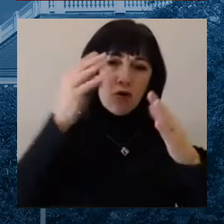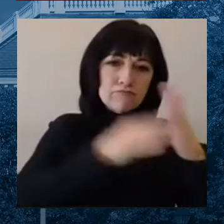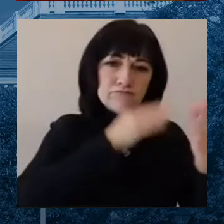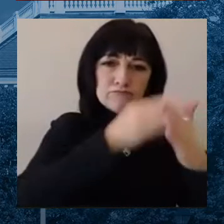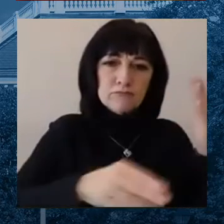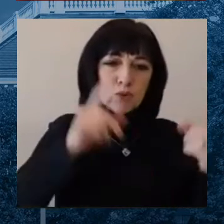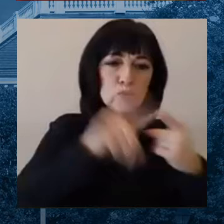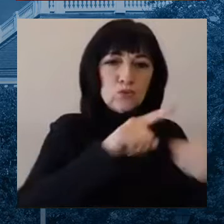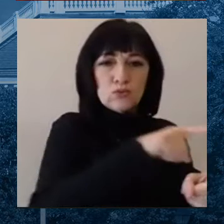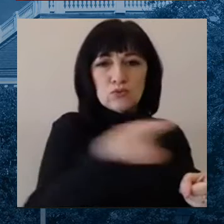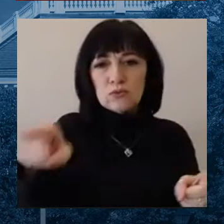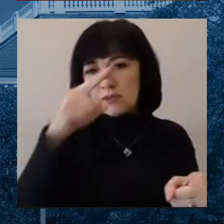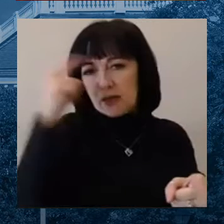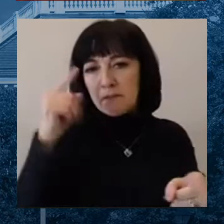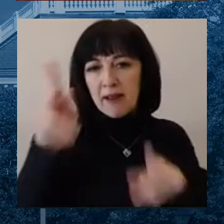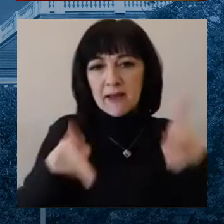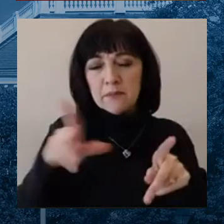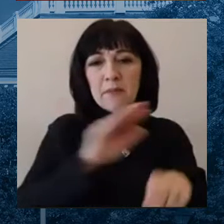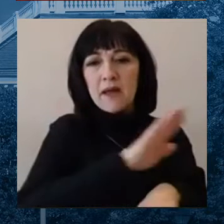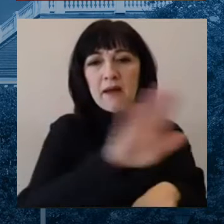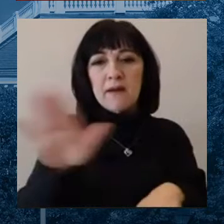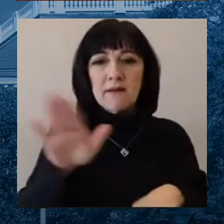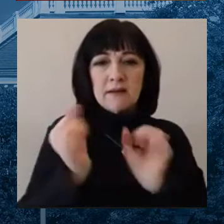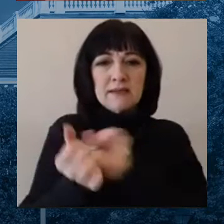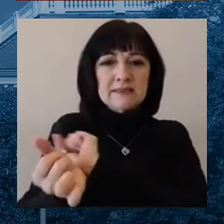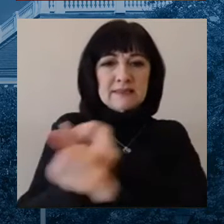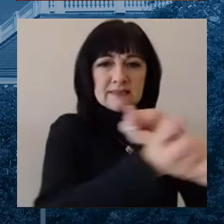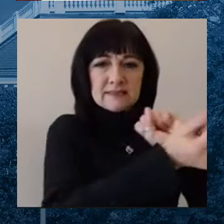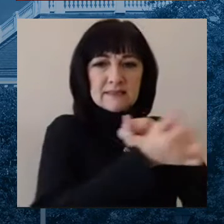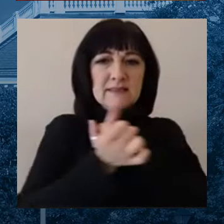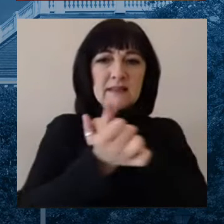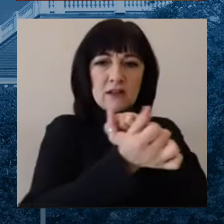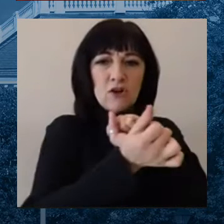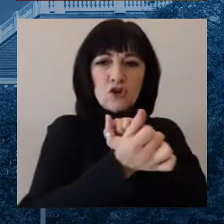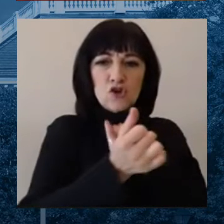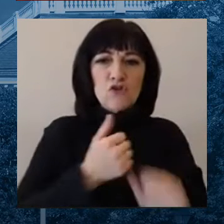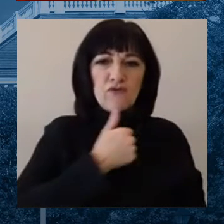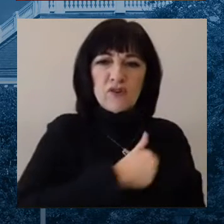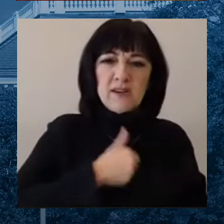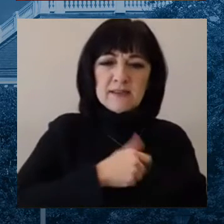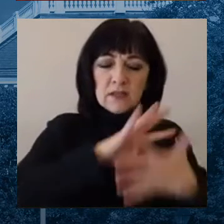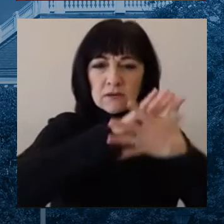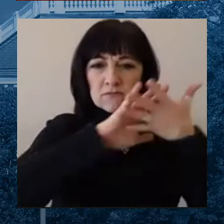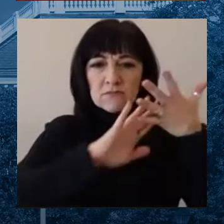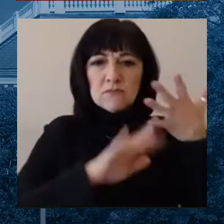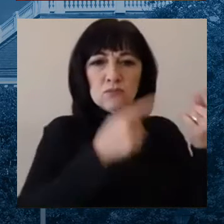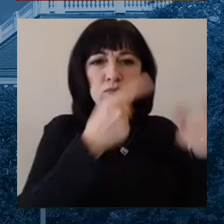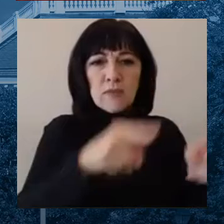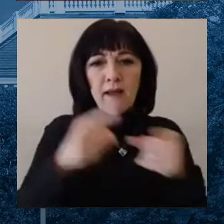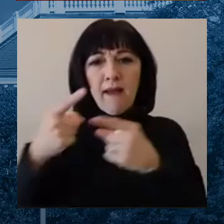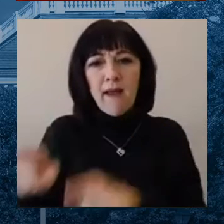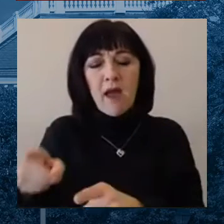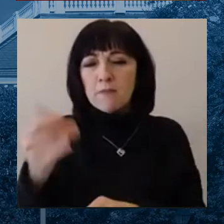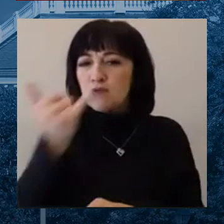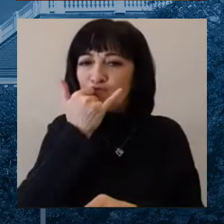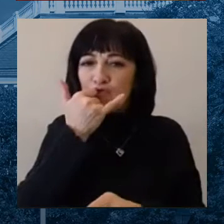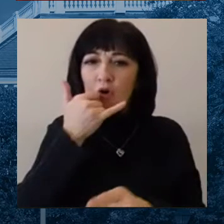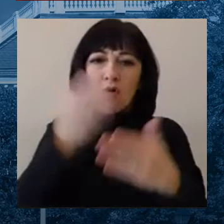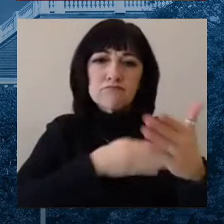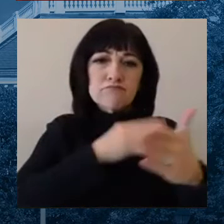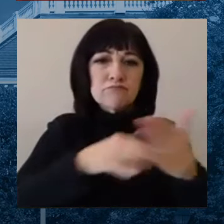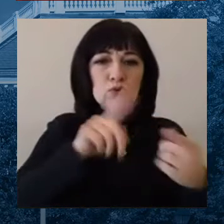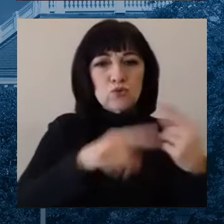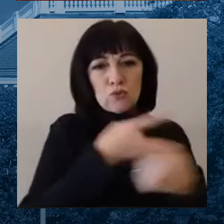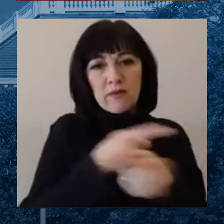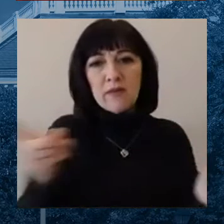who suffered under slavery and the Jim Crow laws and the Black codes that we created here in Delaware. Since then, I